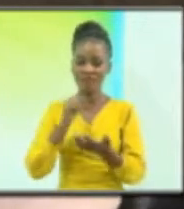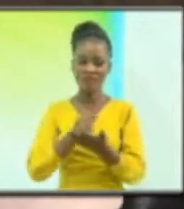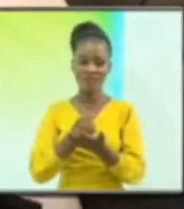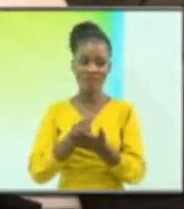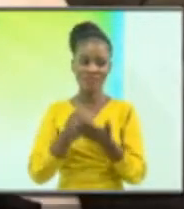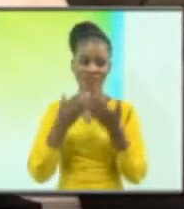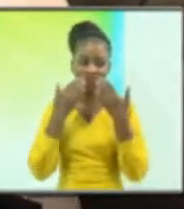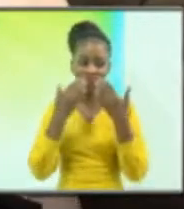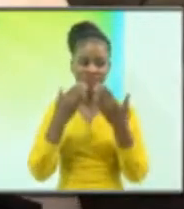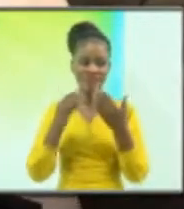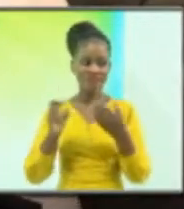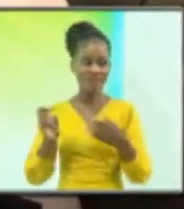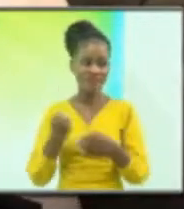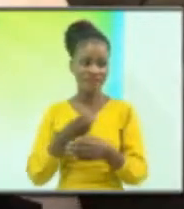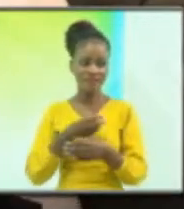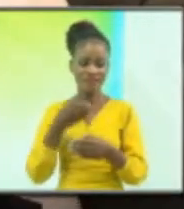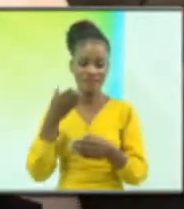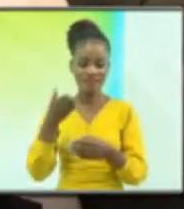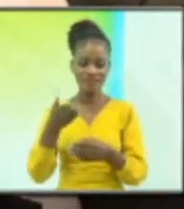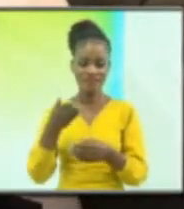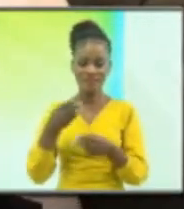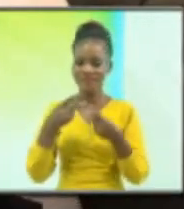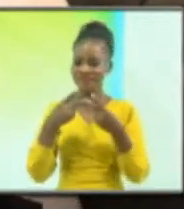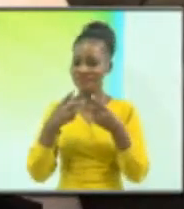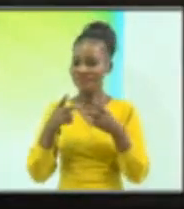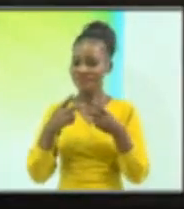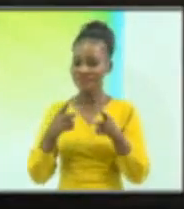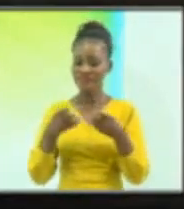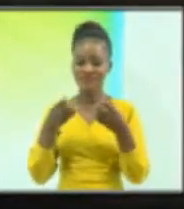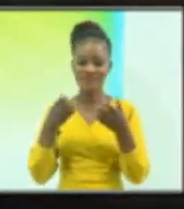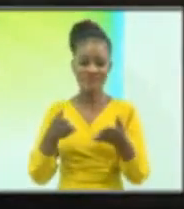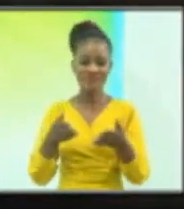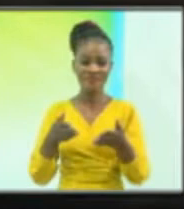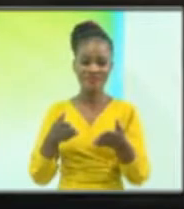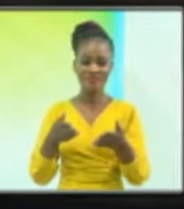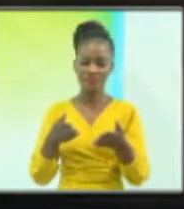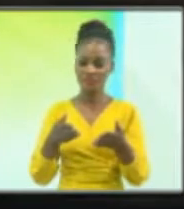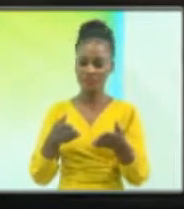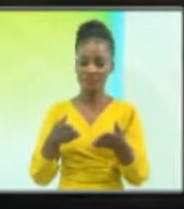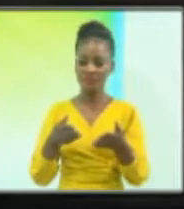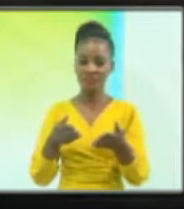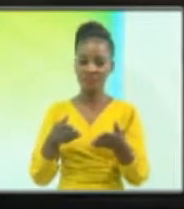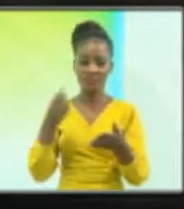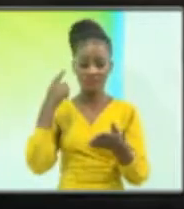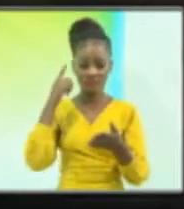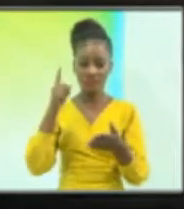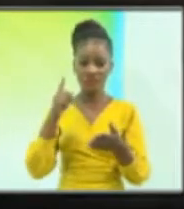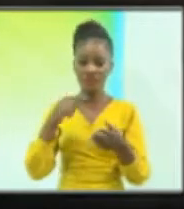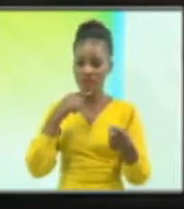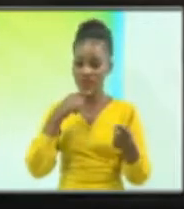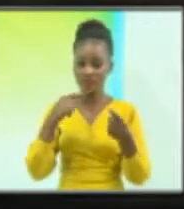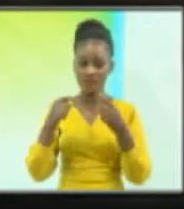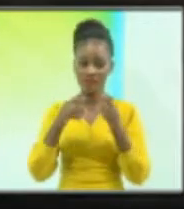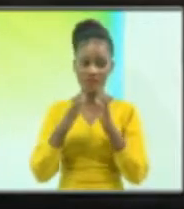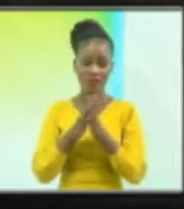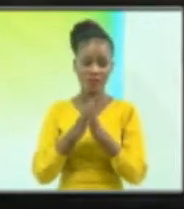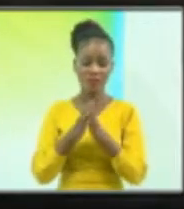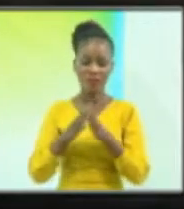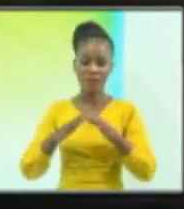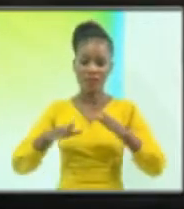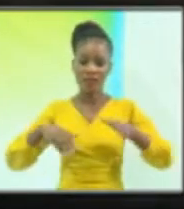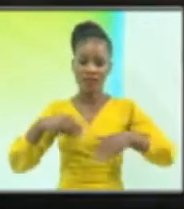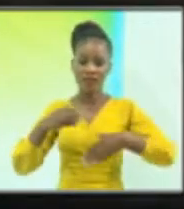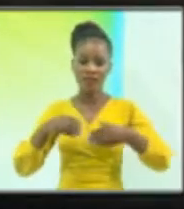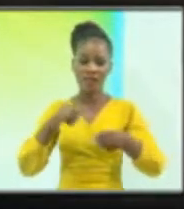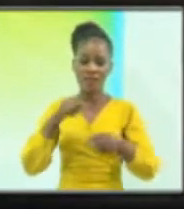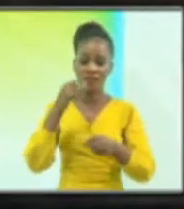for joining us, Mr. Simon. Thank you very much, Fred, for having me here on the Coffee Court. I'm glad that this is the